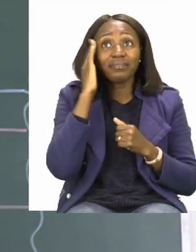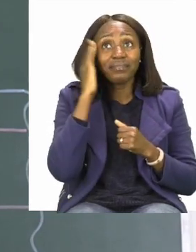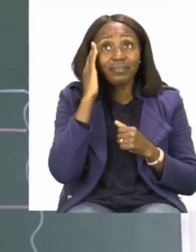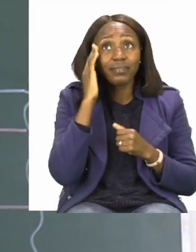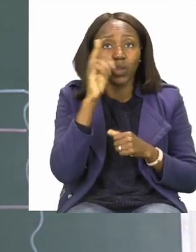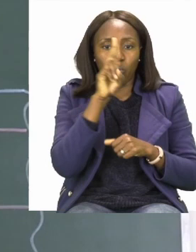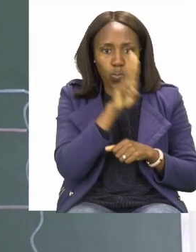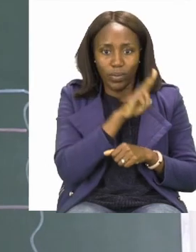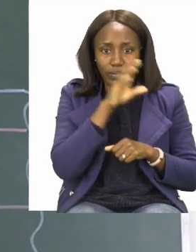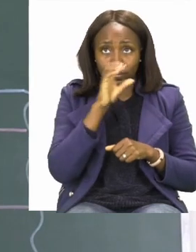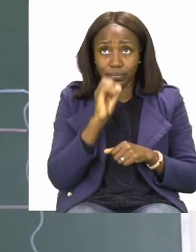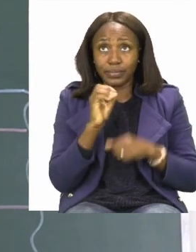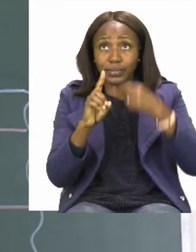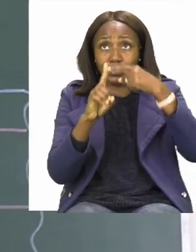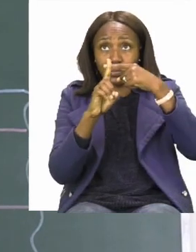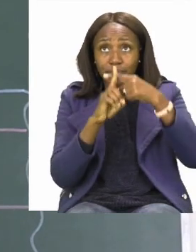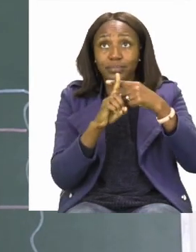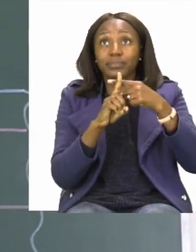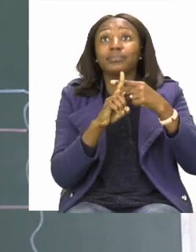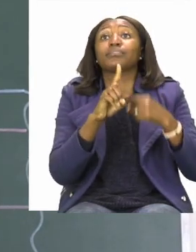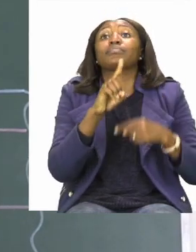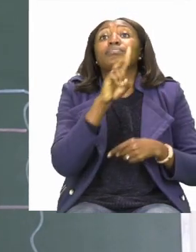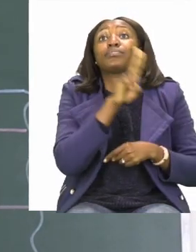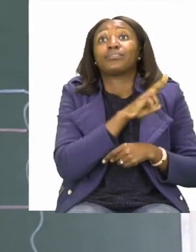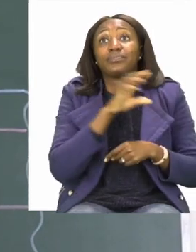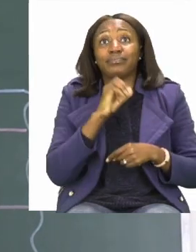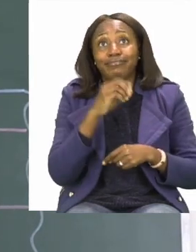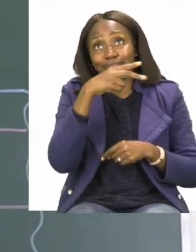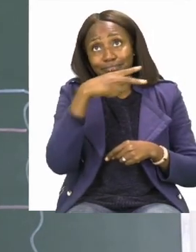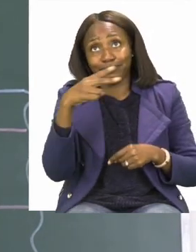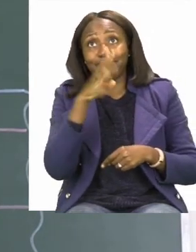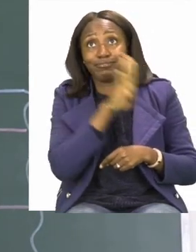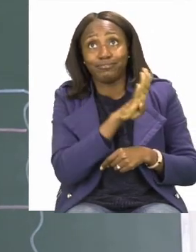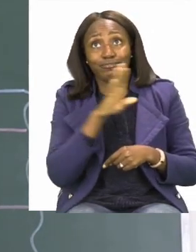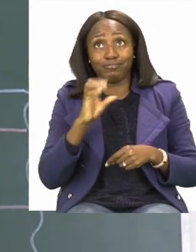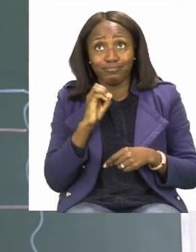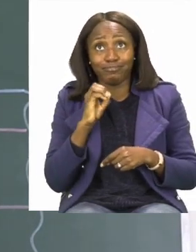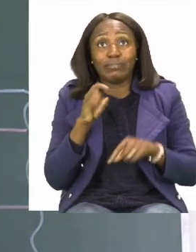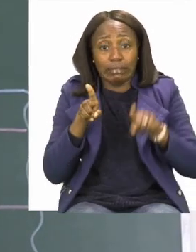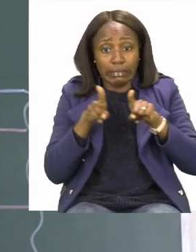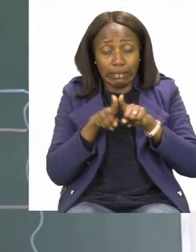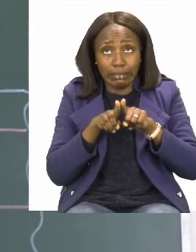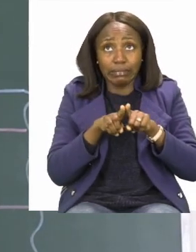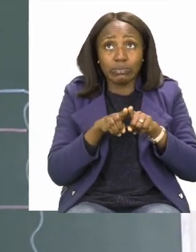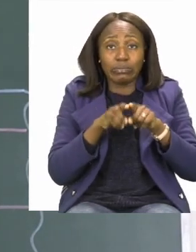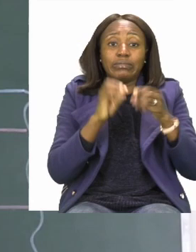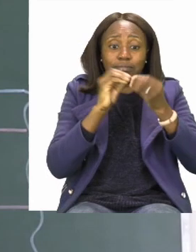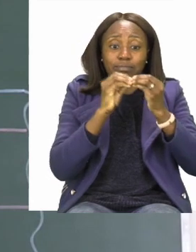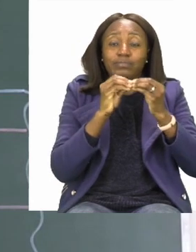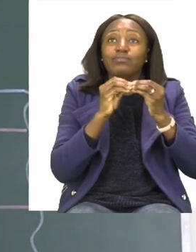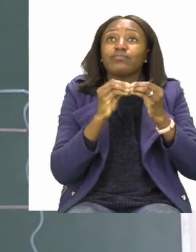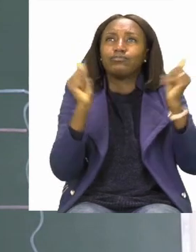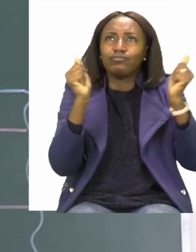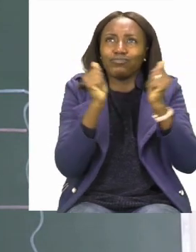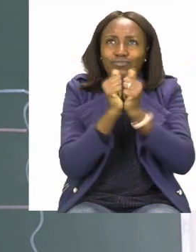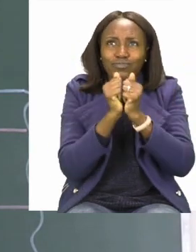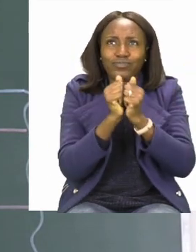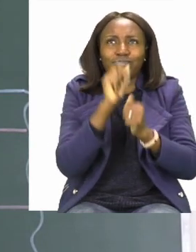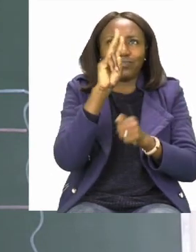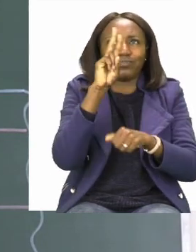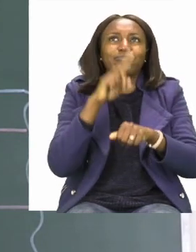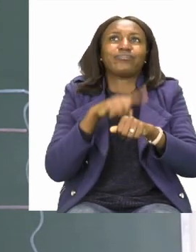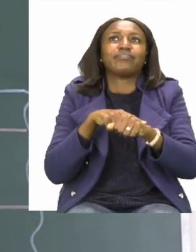if we double the number 0, we will get 40. So now we have